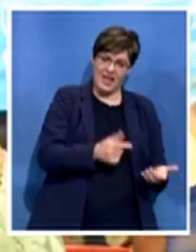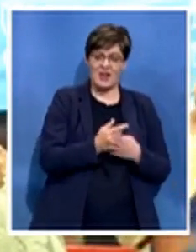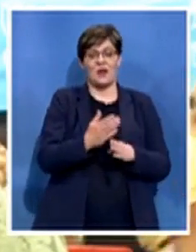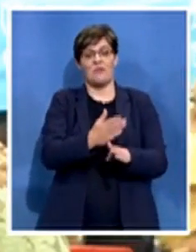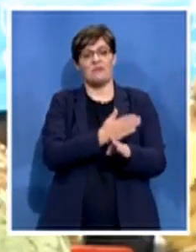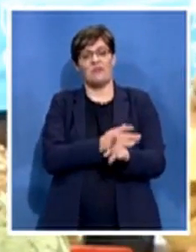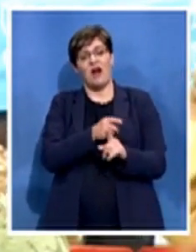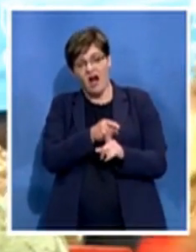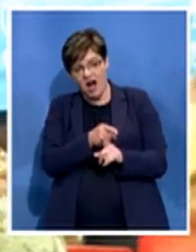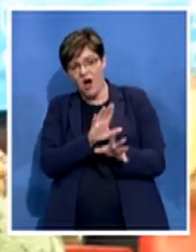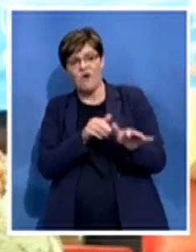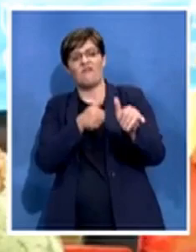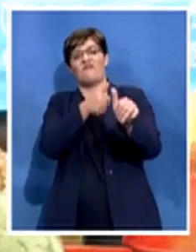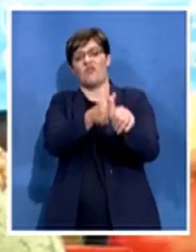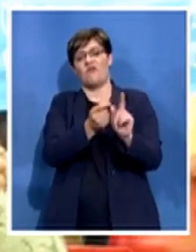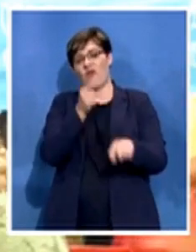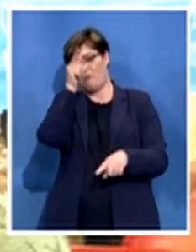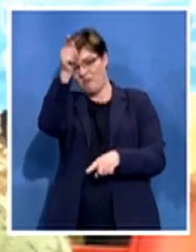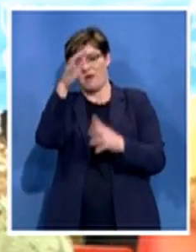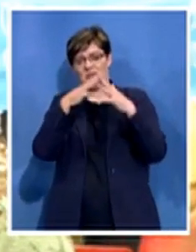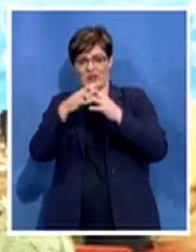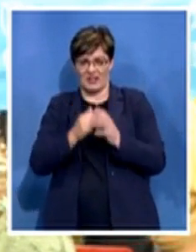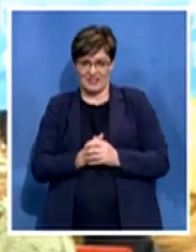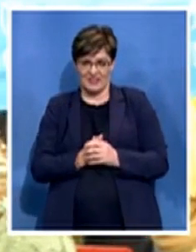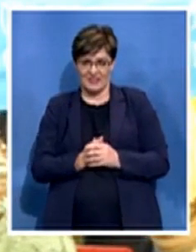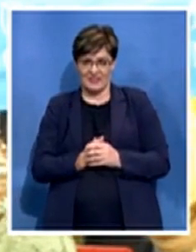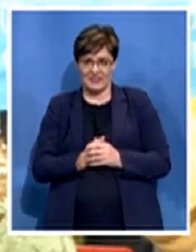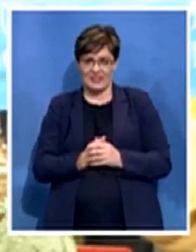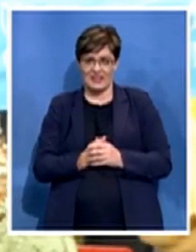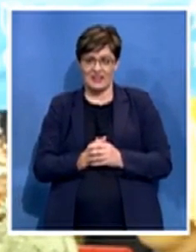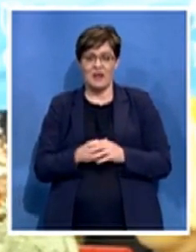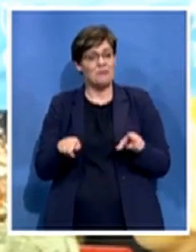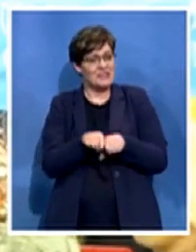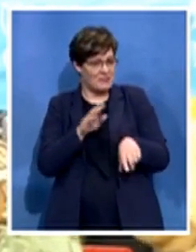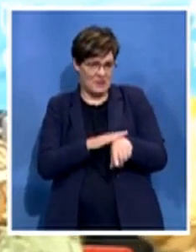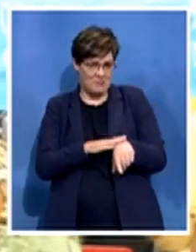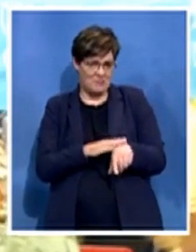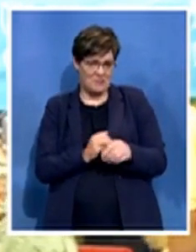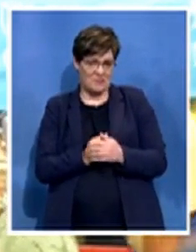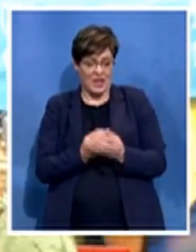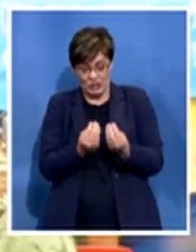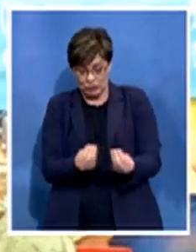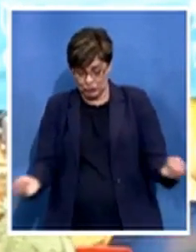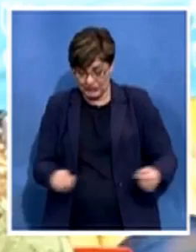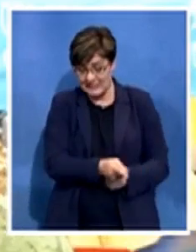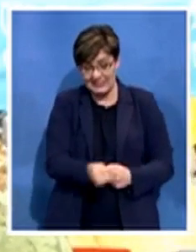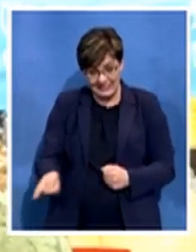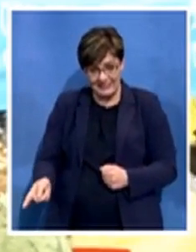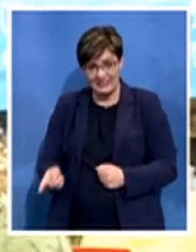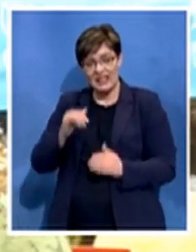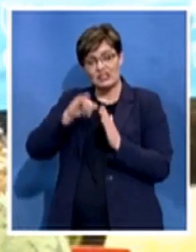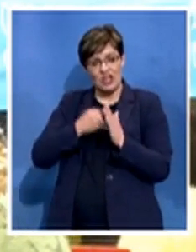side. But in the meantime also, we are hoping that the children in January into February, they will